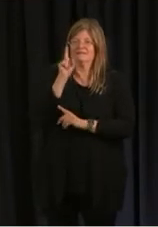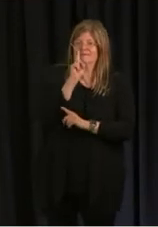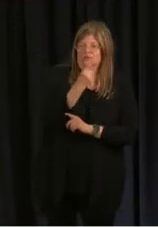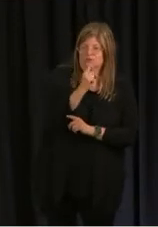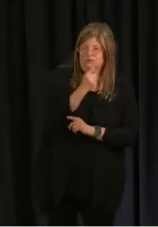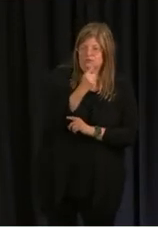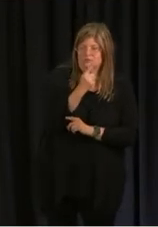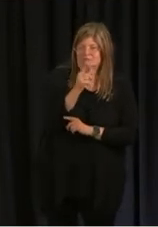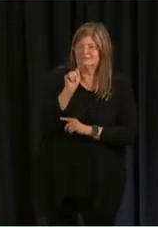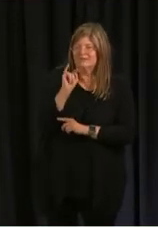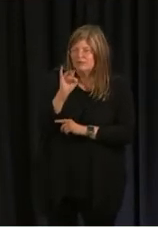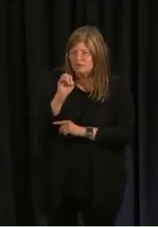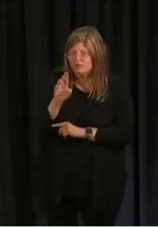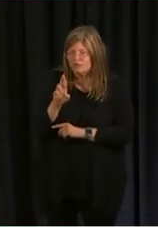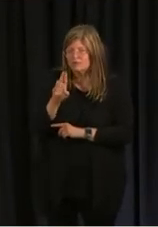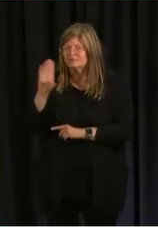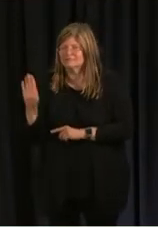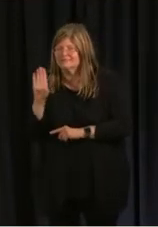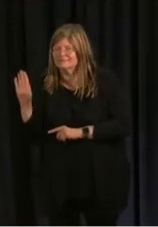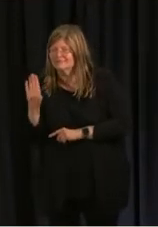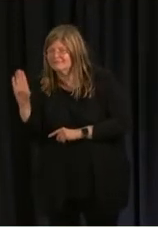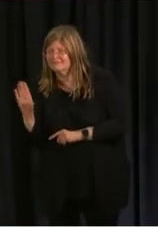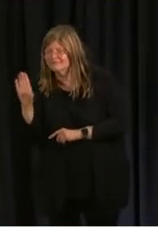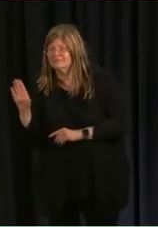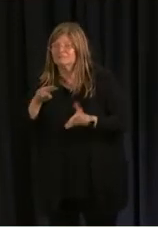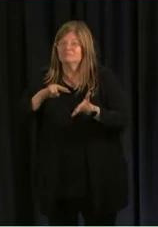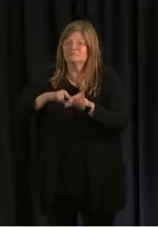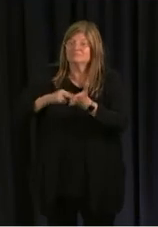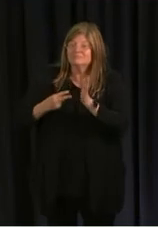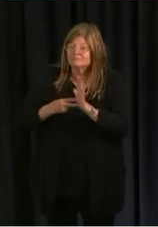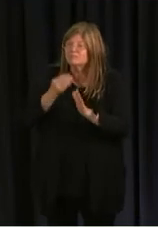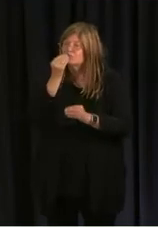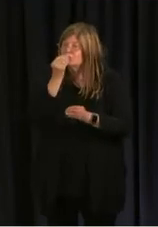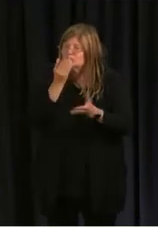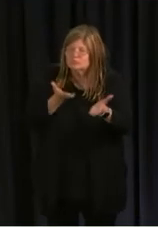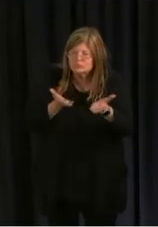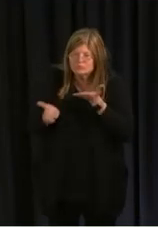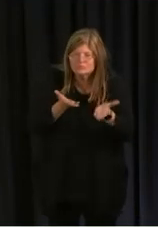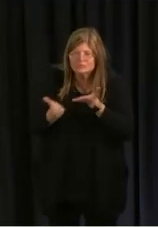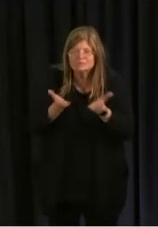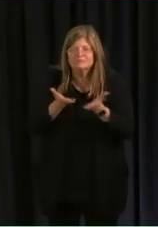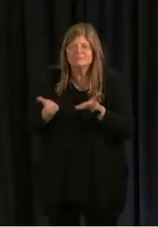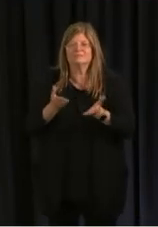service, local government, in the District of Columbia government, public utilities,